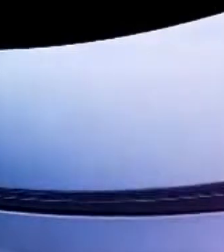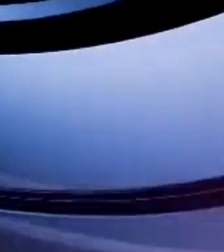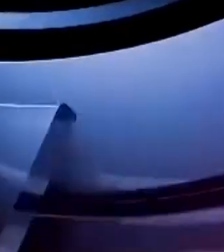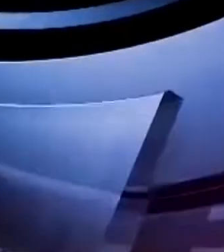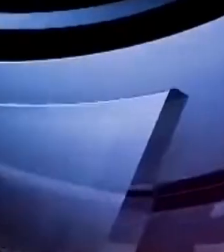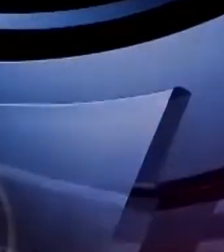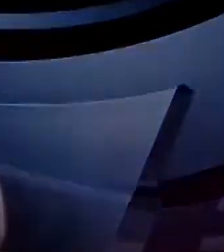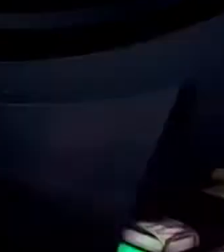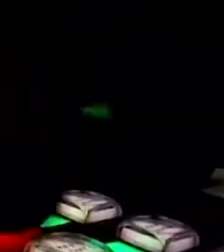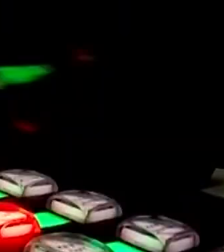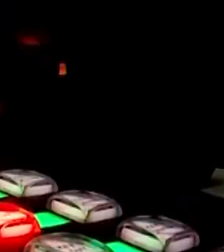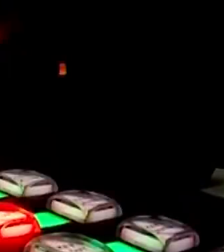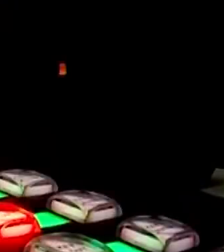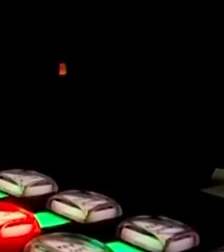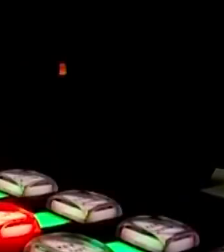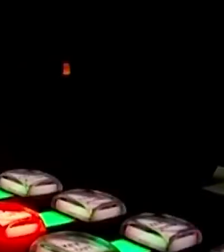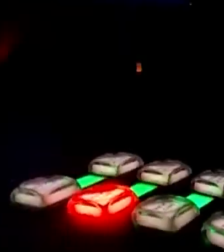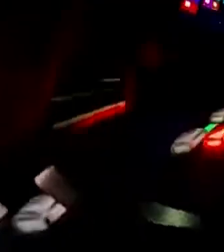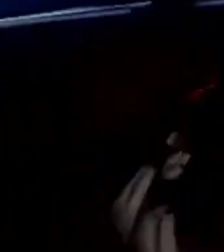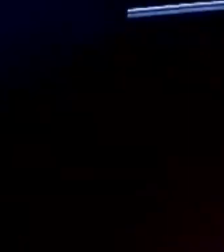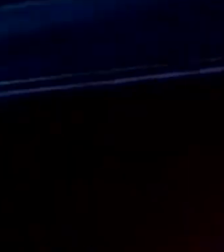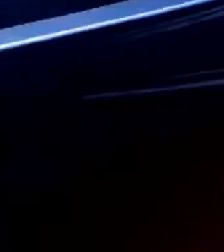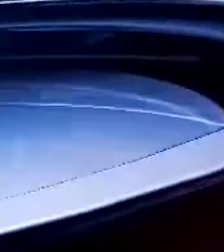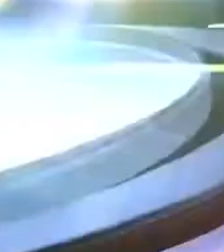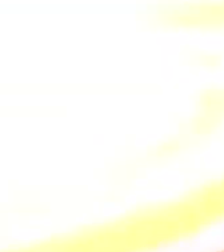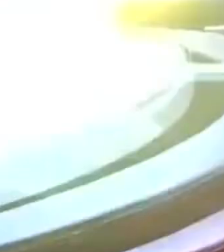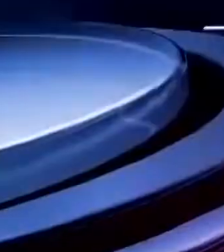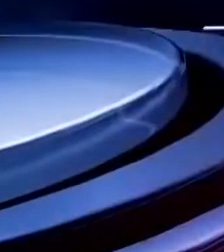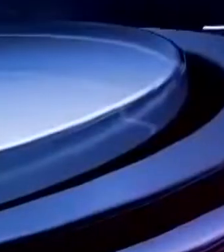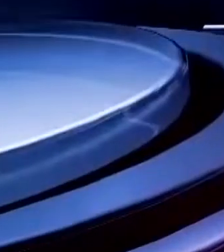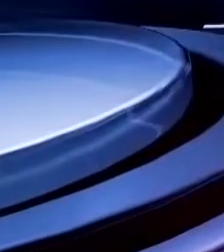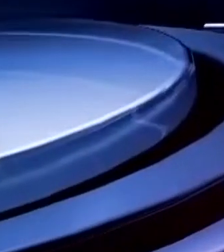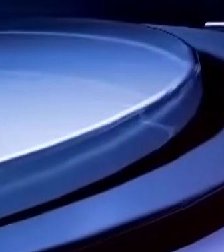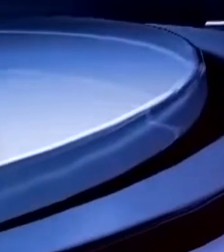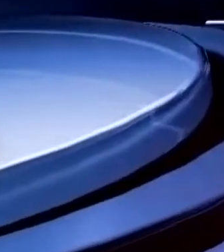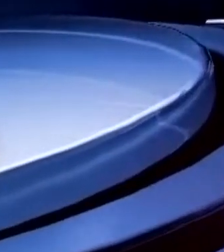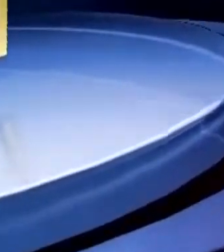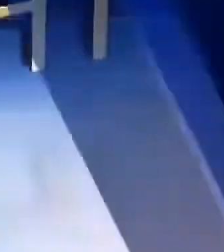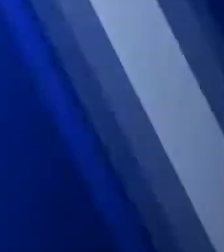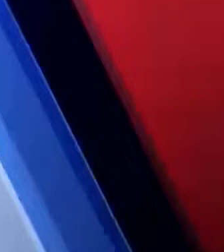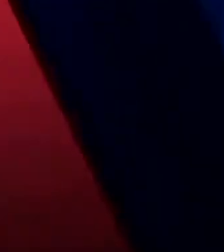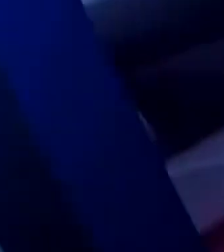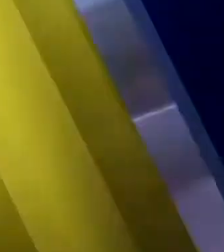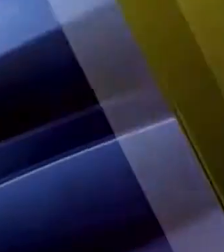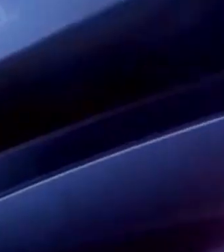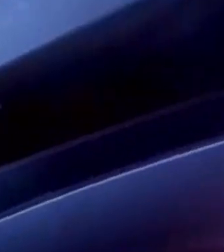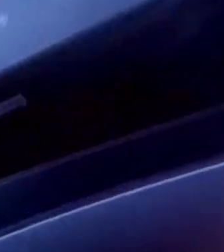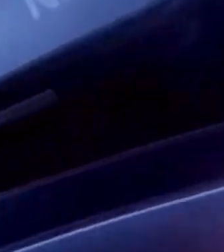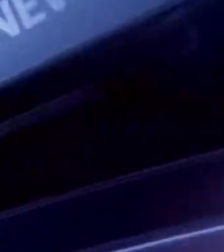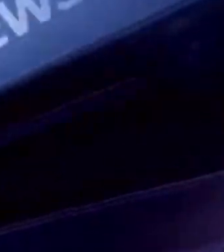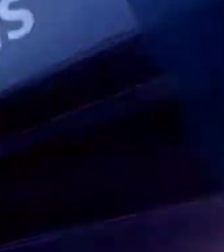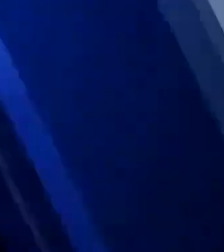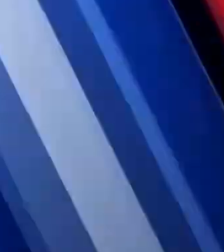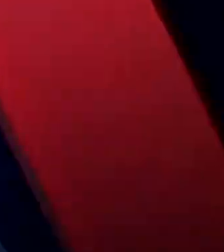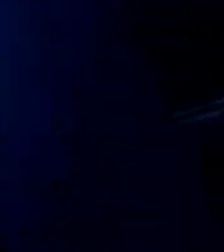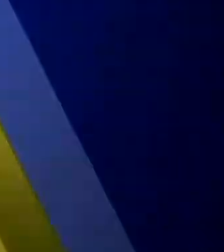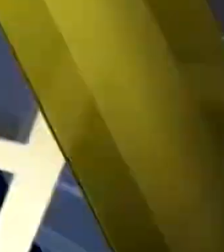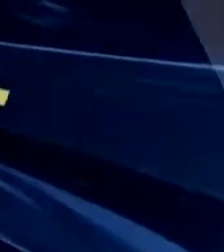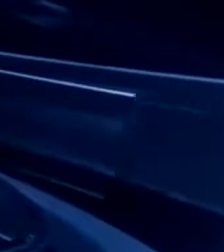Broadcasting from our studios in the Pine St. Michael, this is CBC News Night, starting now.